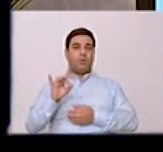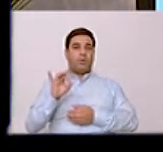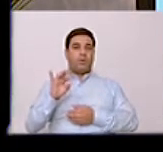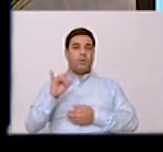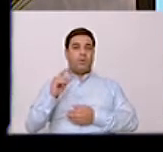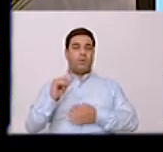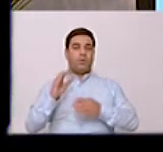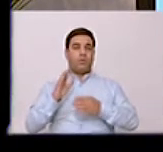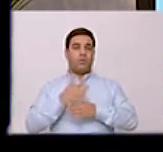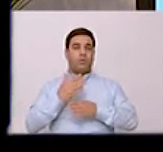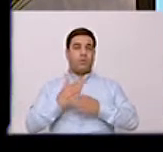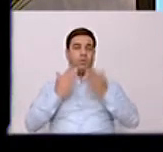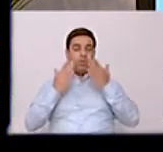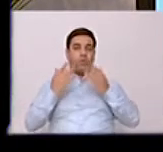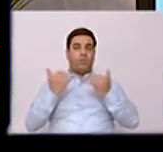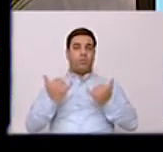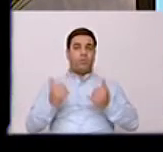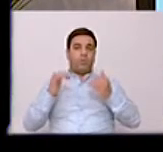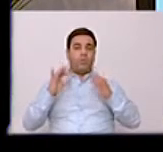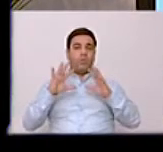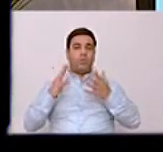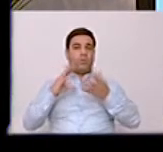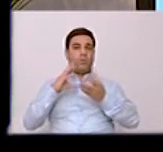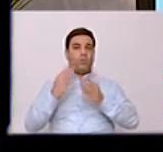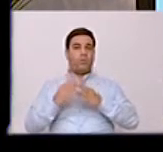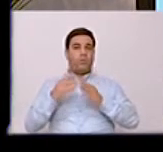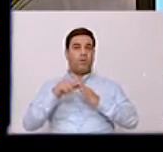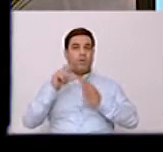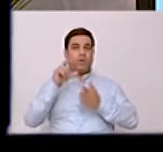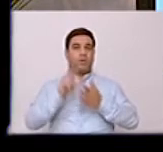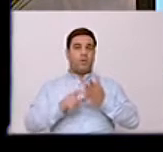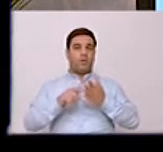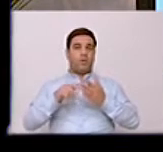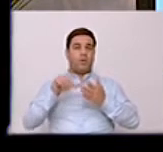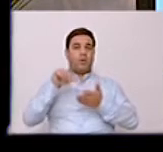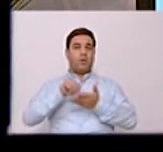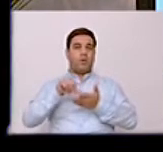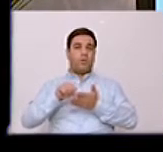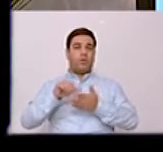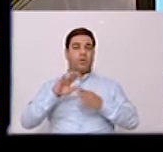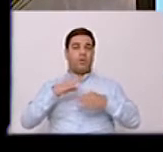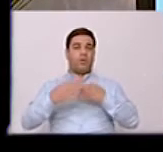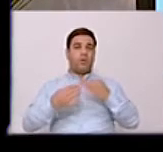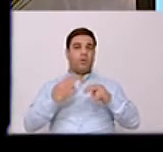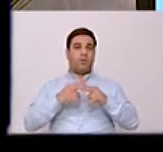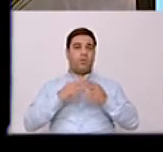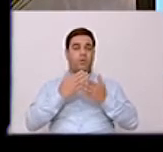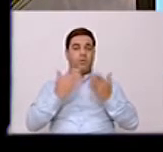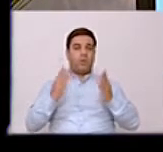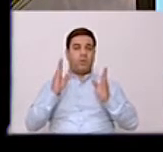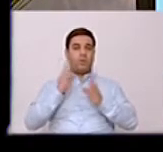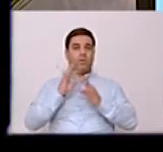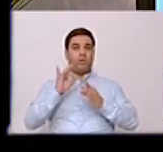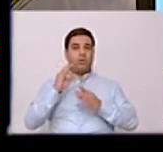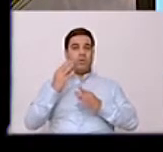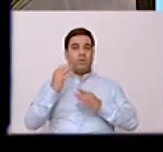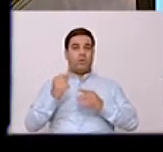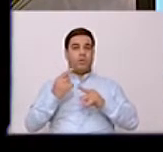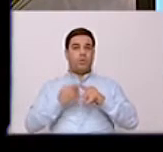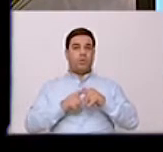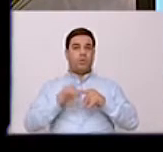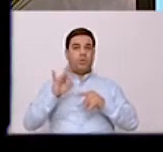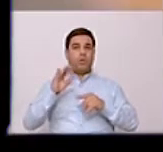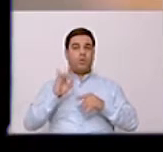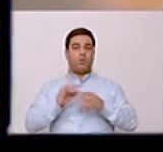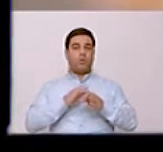o'qing. Bugungi voqealar rivoji, asardagi qahramonlarning tahlili tufayli sizda tabiiy ravishda ushbu romanni